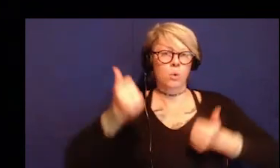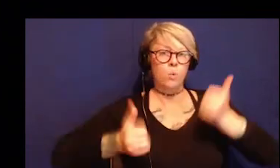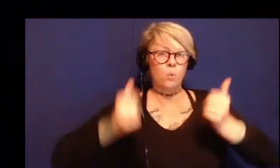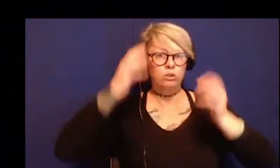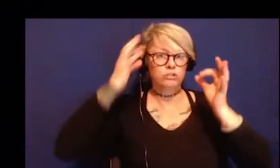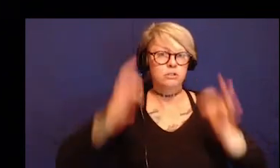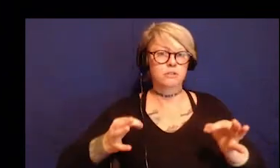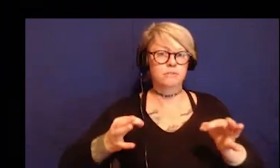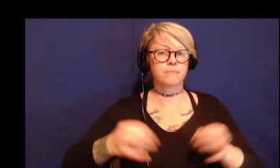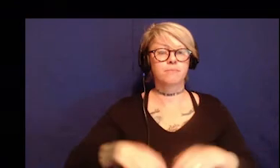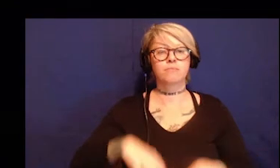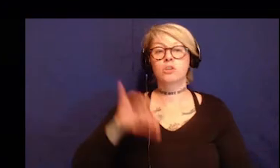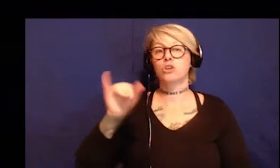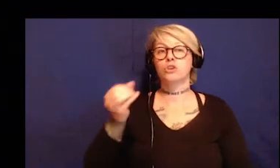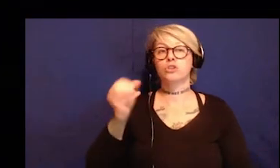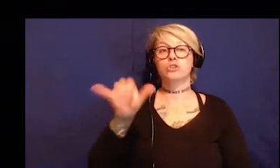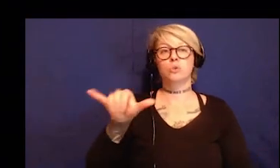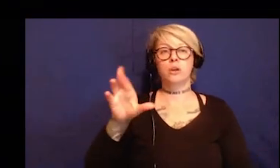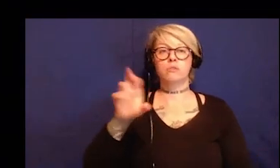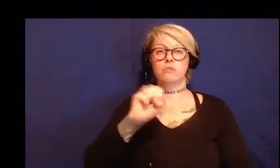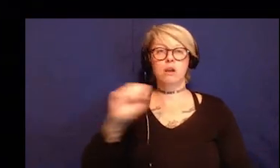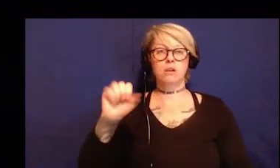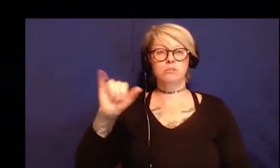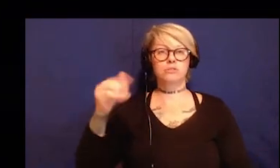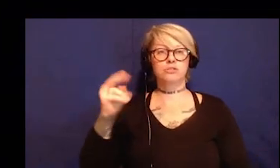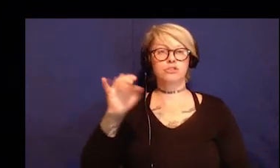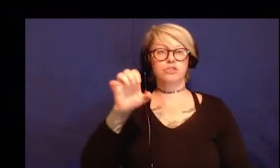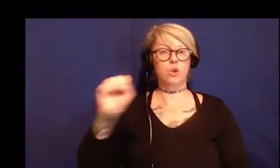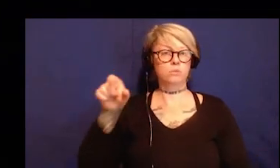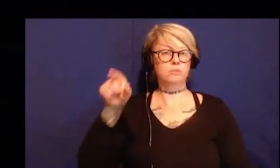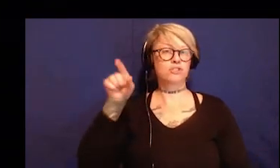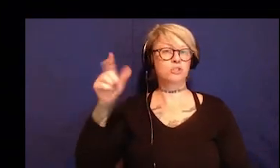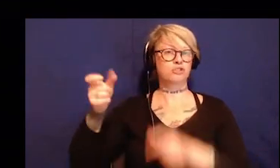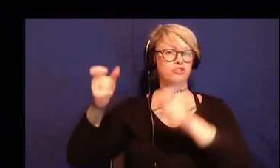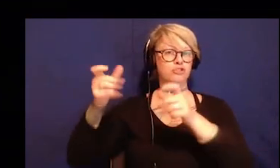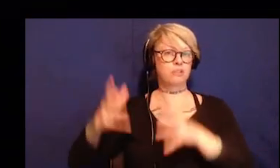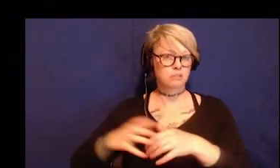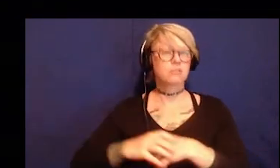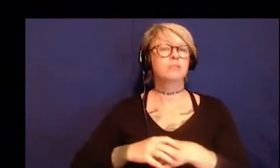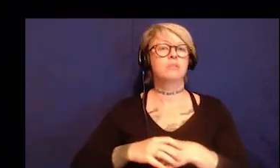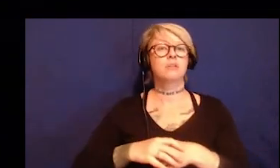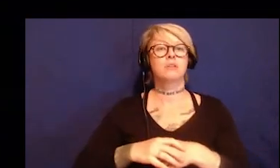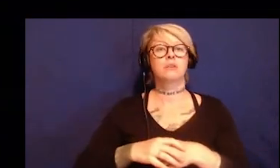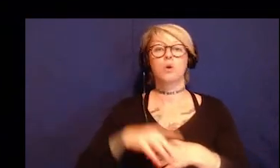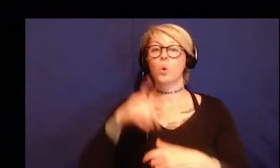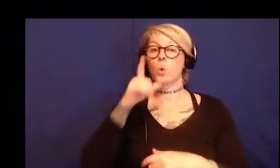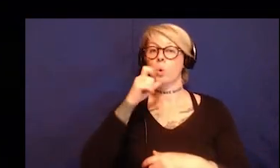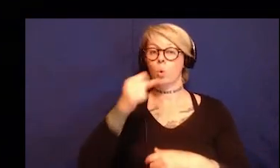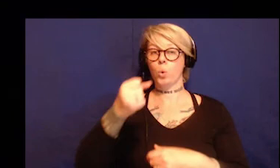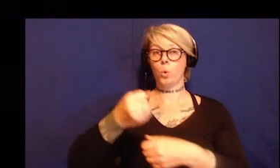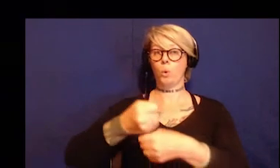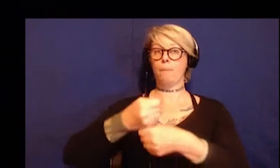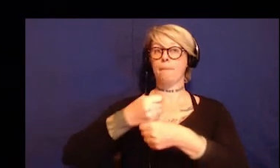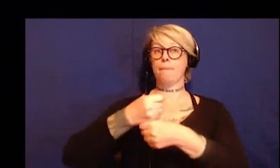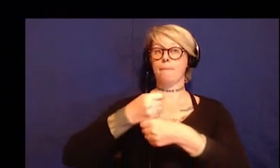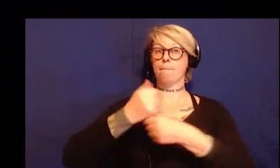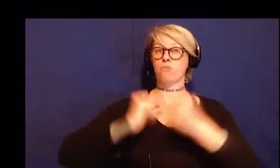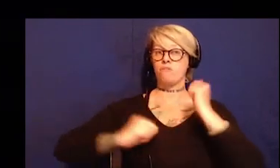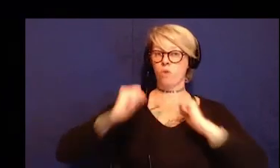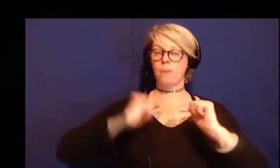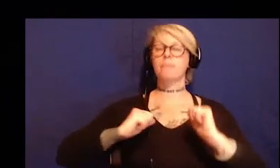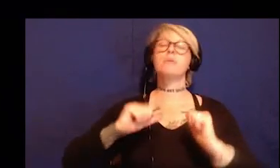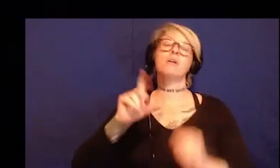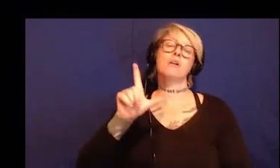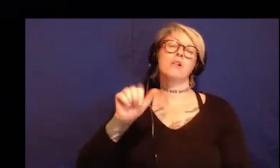is from Joy Ross Jones, who we love, who couldn't be here tonight, but we love Joy. And created and performed by Laura Buchanan with Vance